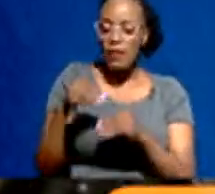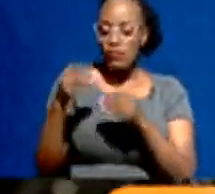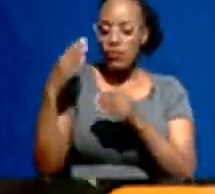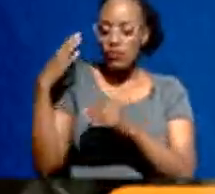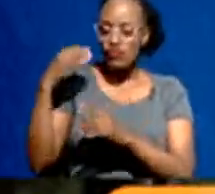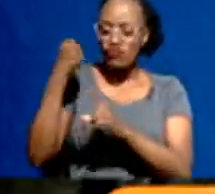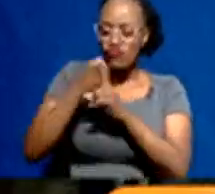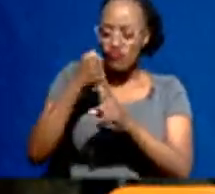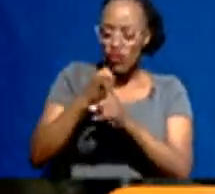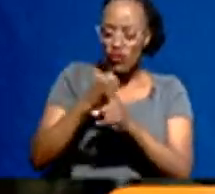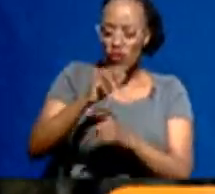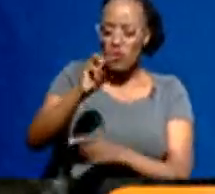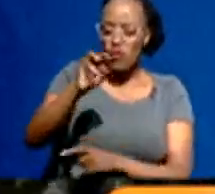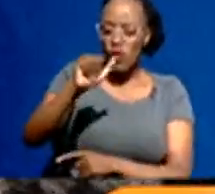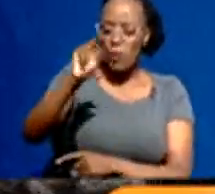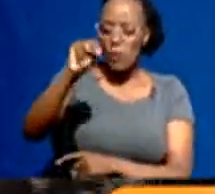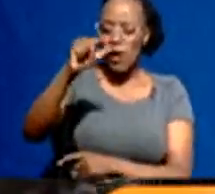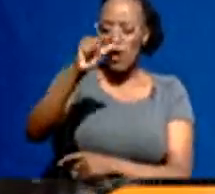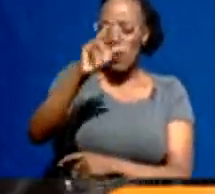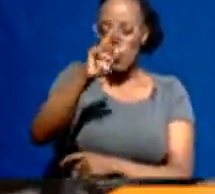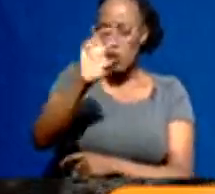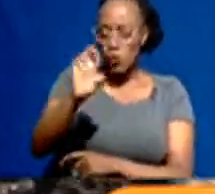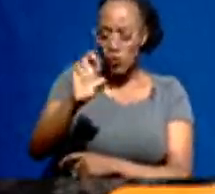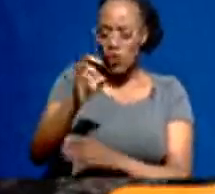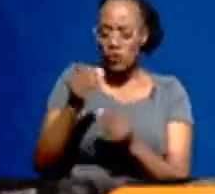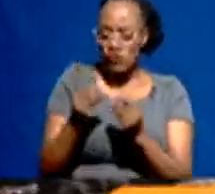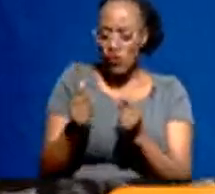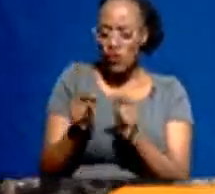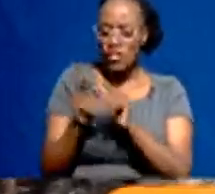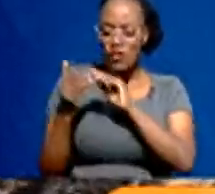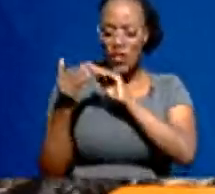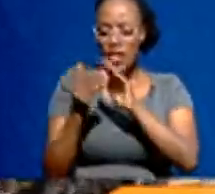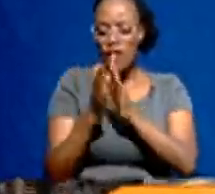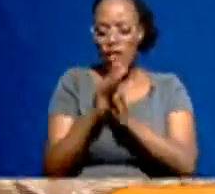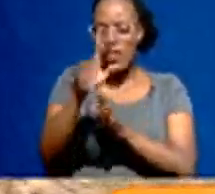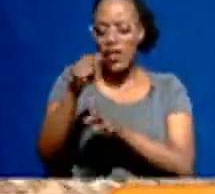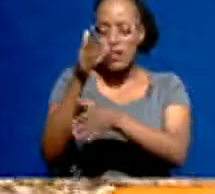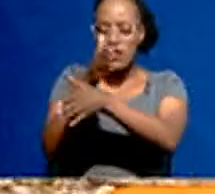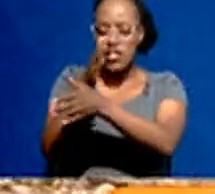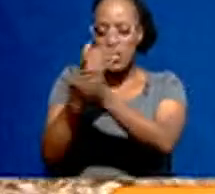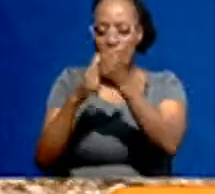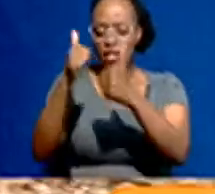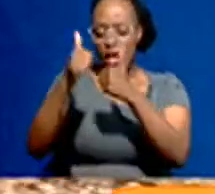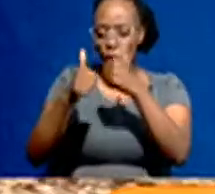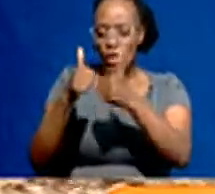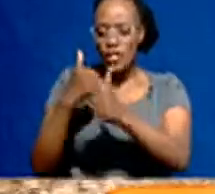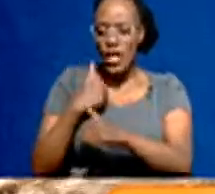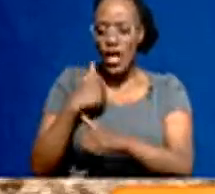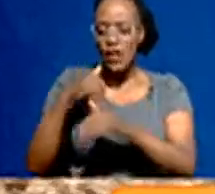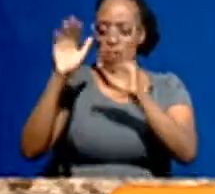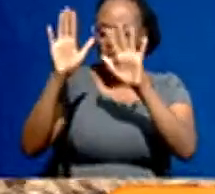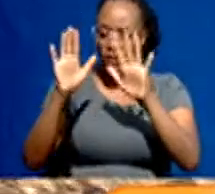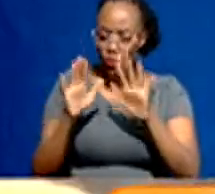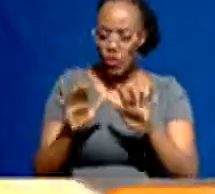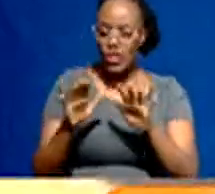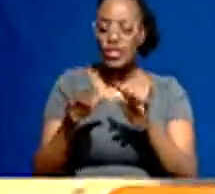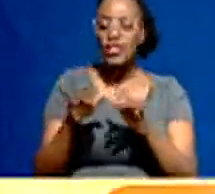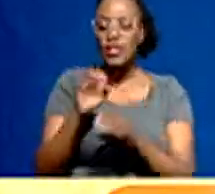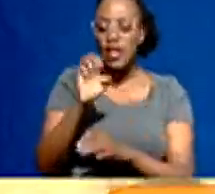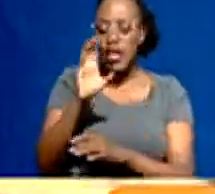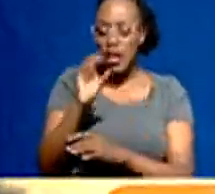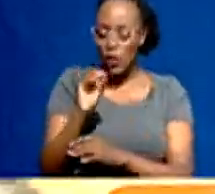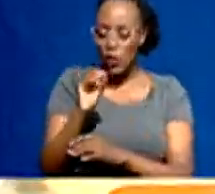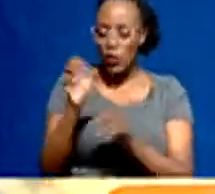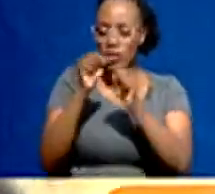of the mangrove restoration exercise, countering the logging and fishing activities that threaten critical ecosystem.